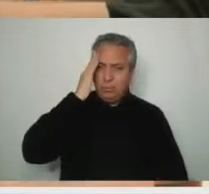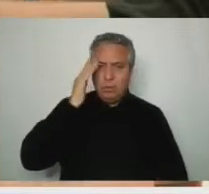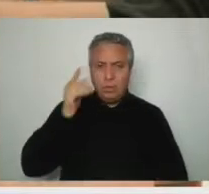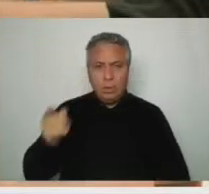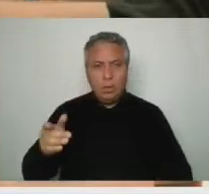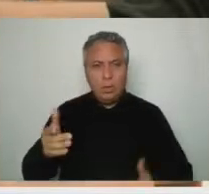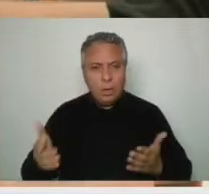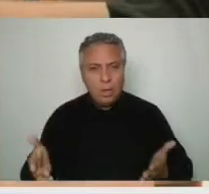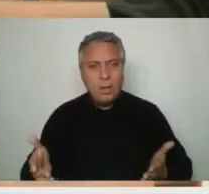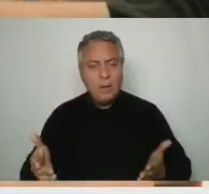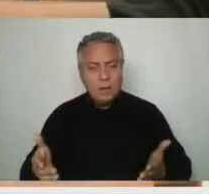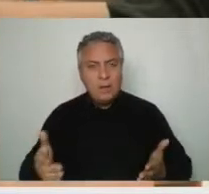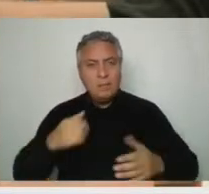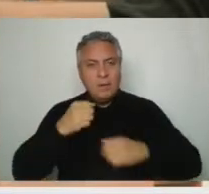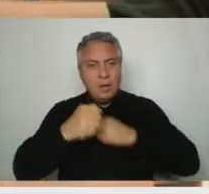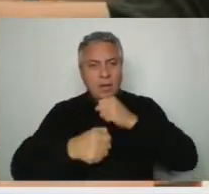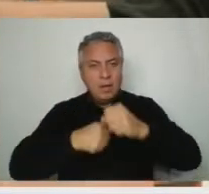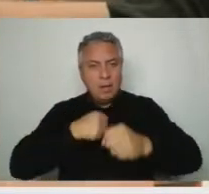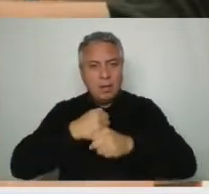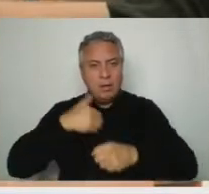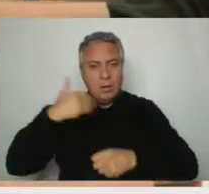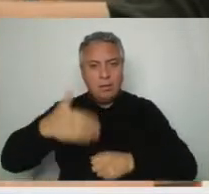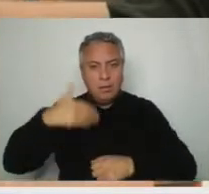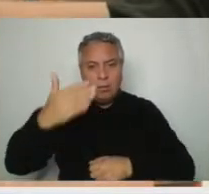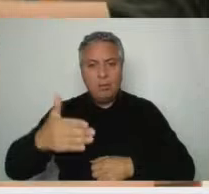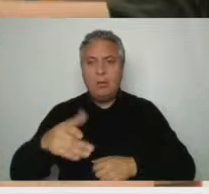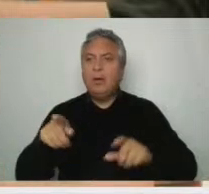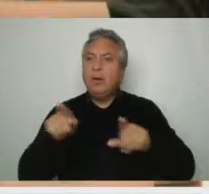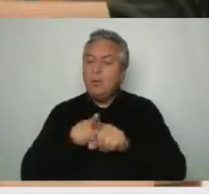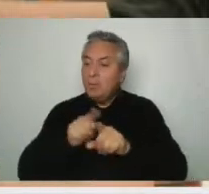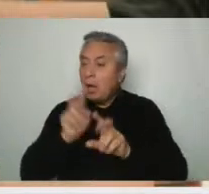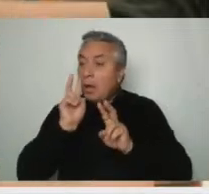the meaning of those words years later.